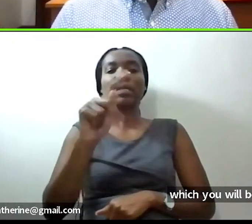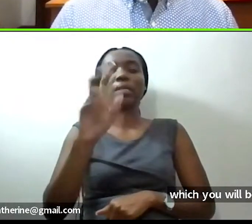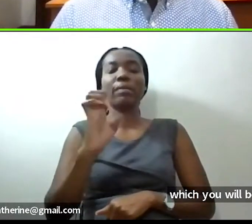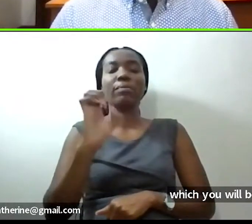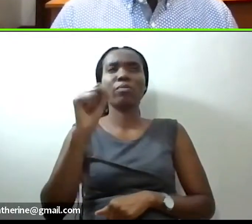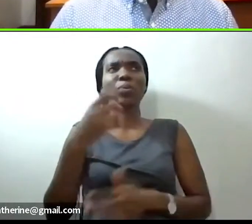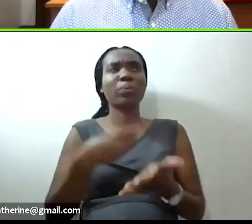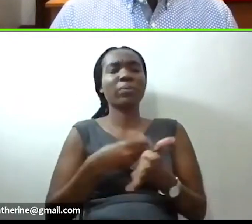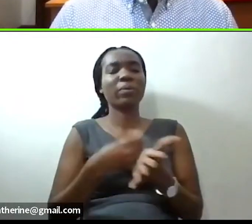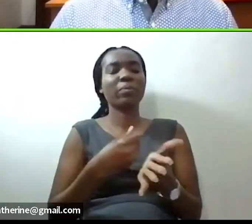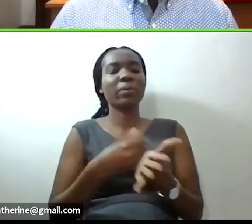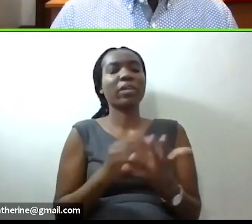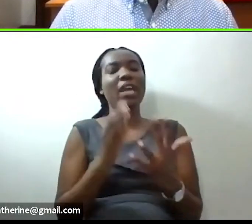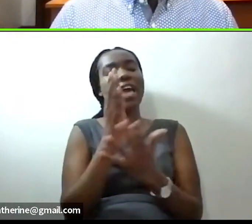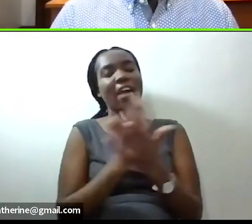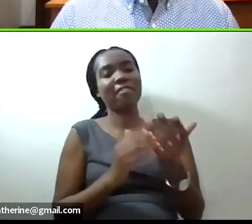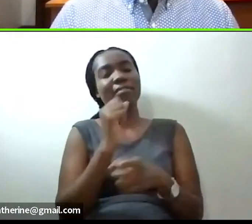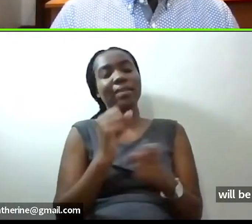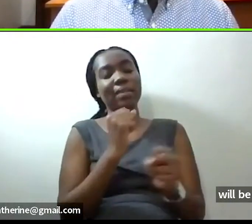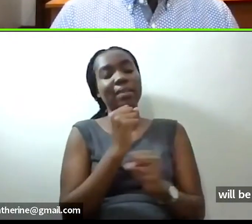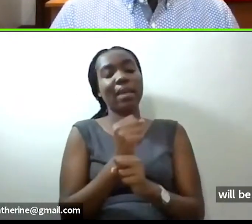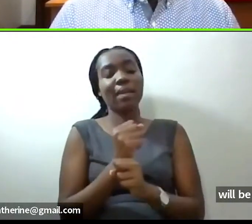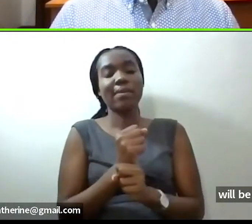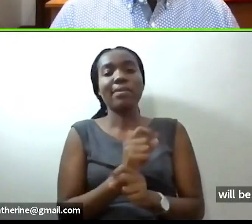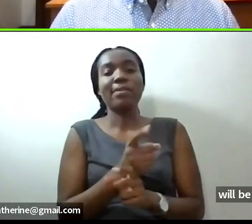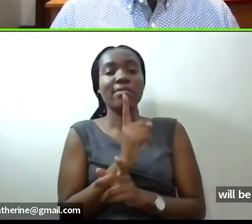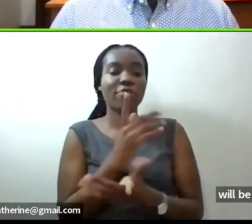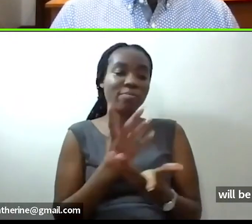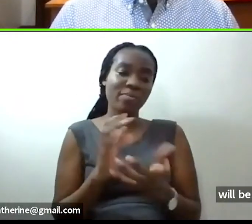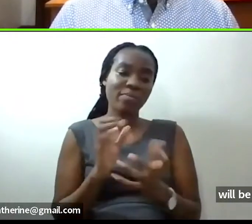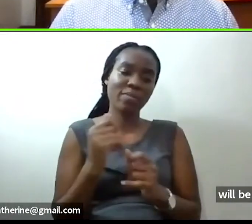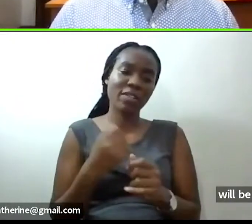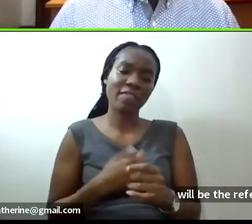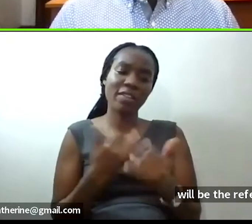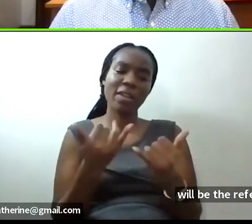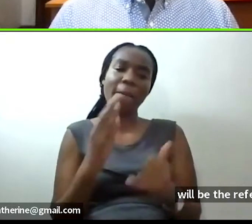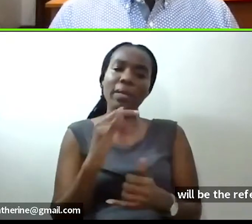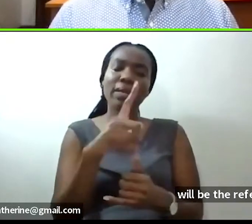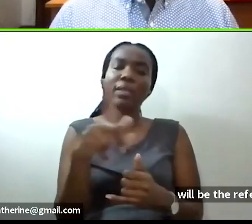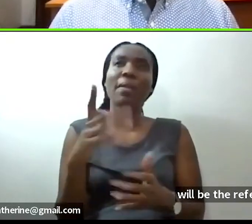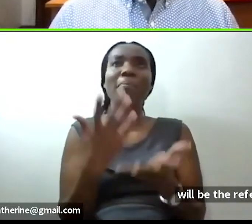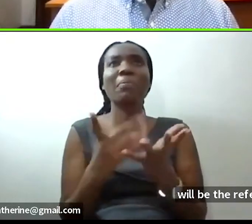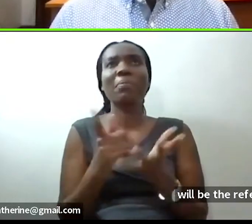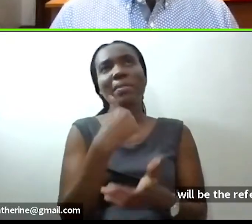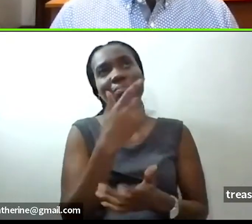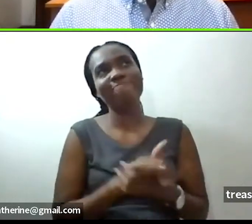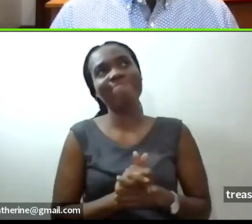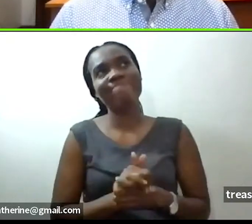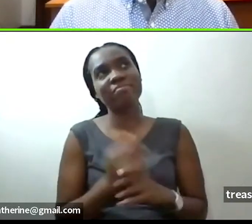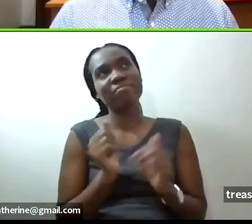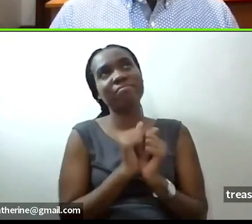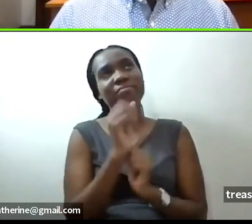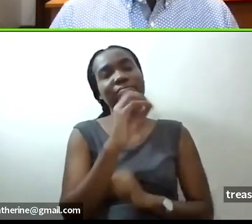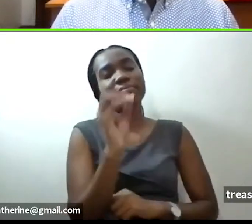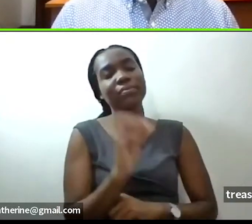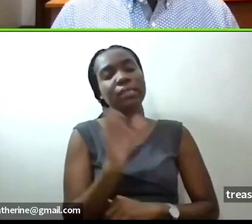the reference rate, which is like the current Treasury bill. If we say it's 15%, then you add a quoted